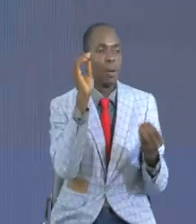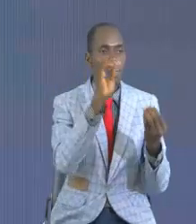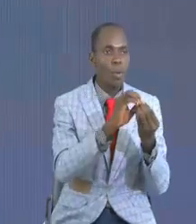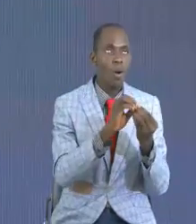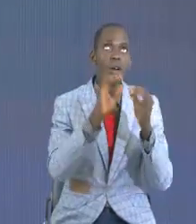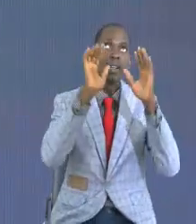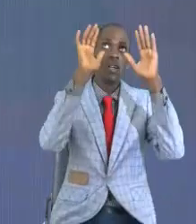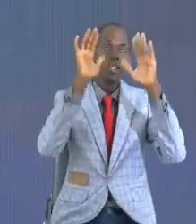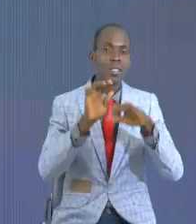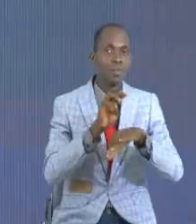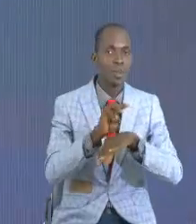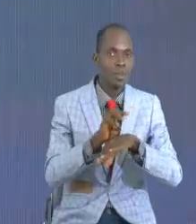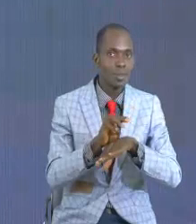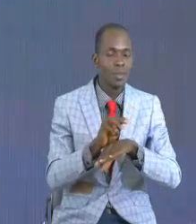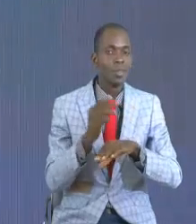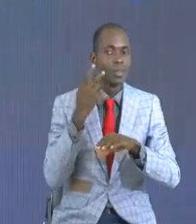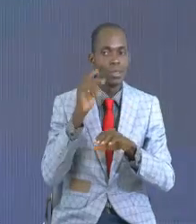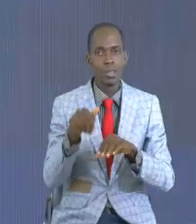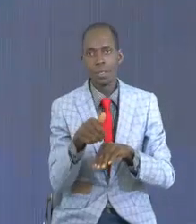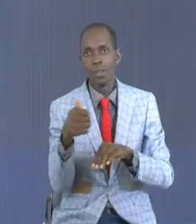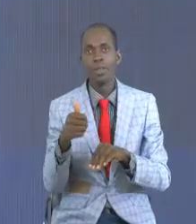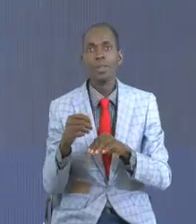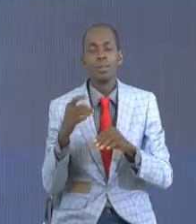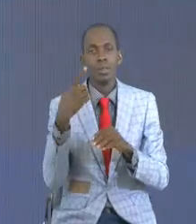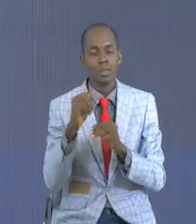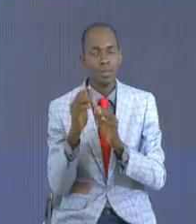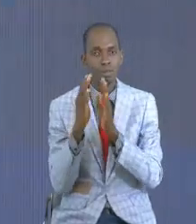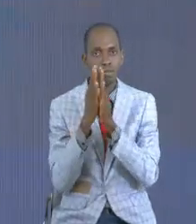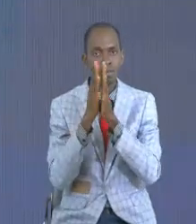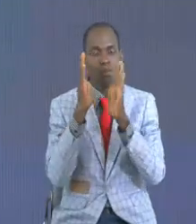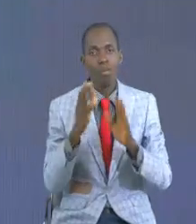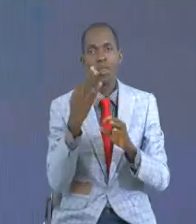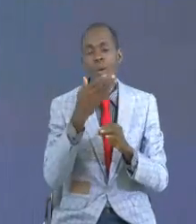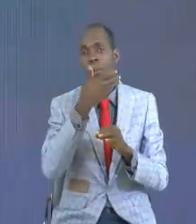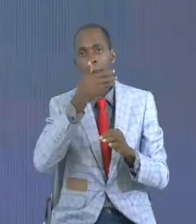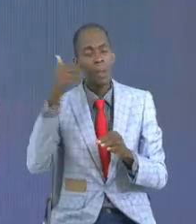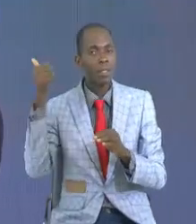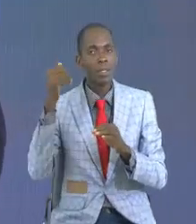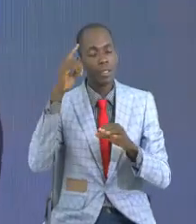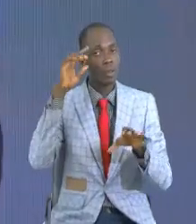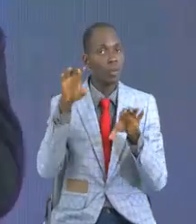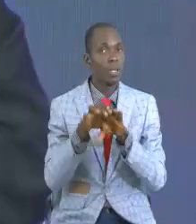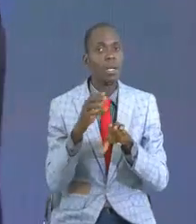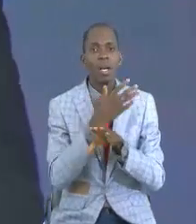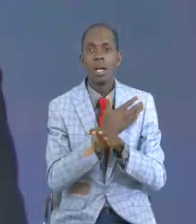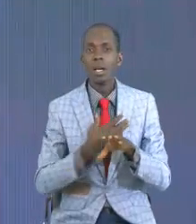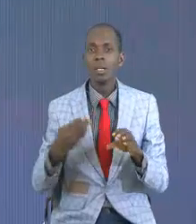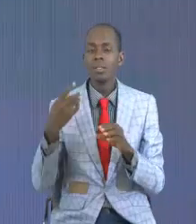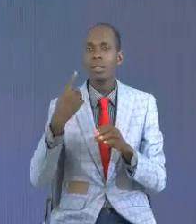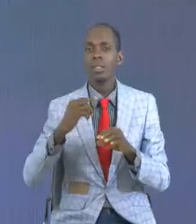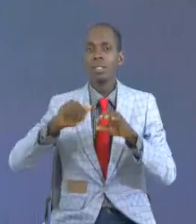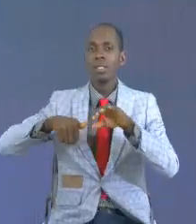ministry. Do you see in that verse mediator of a better covenant? Do you see that? And it's established